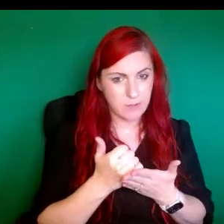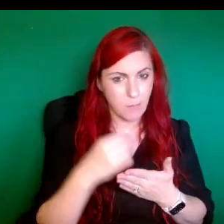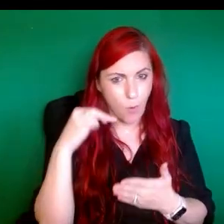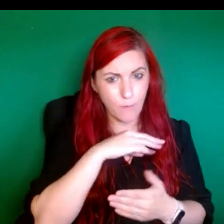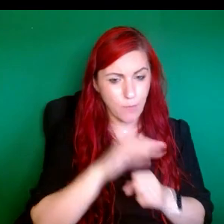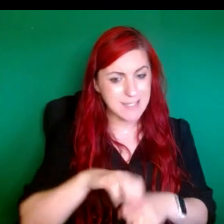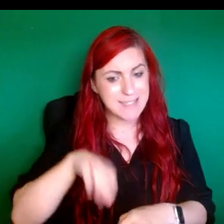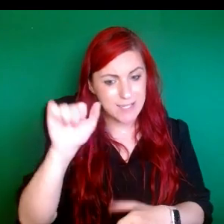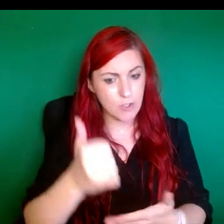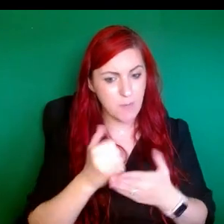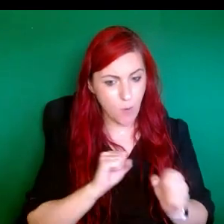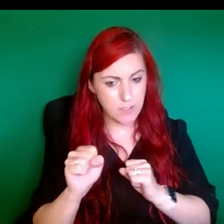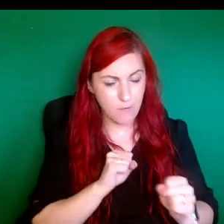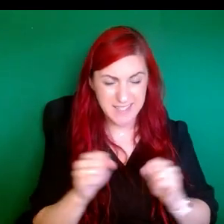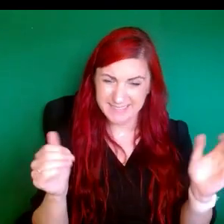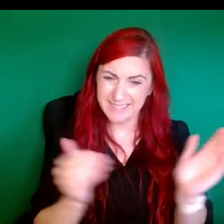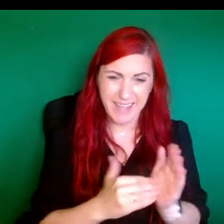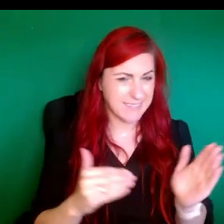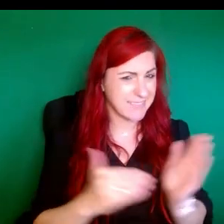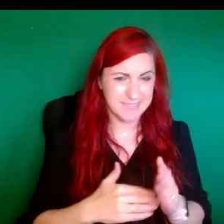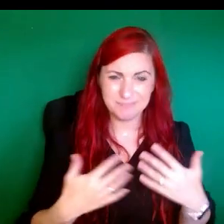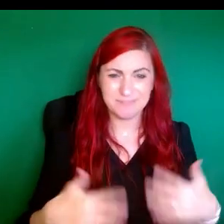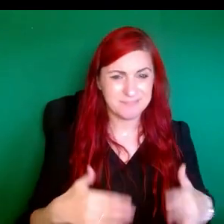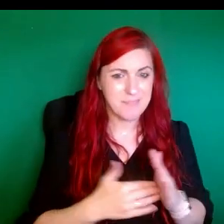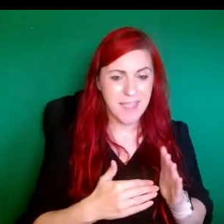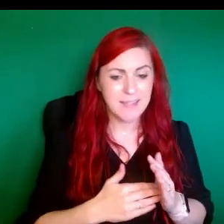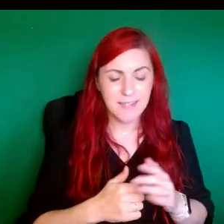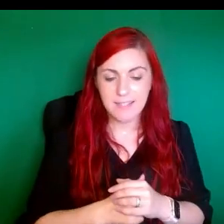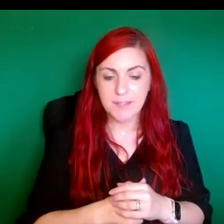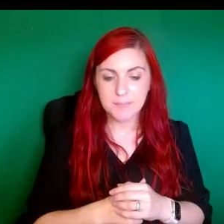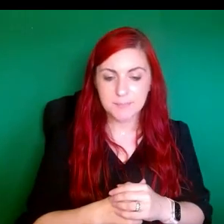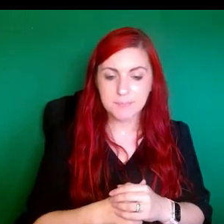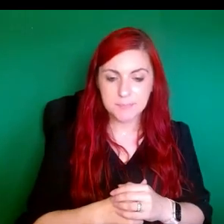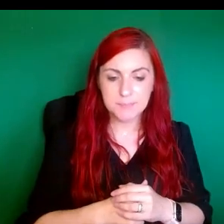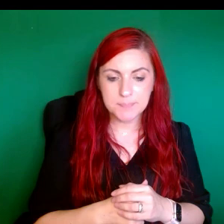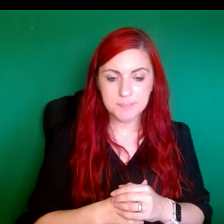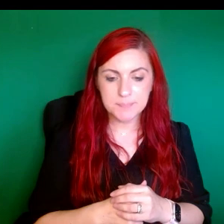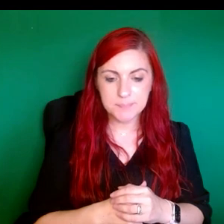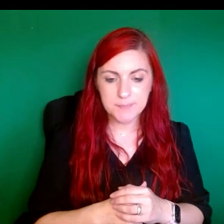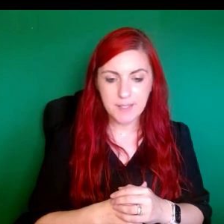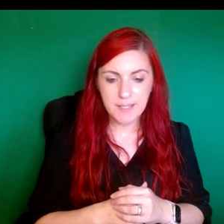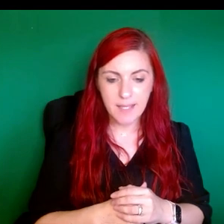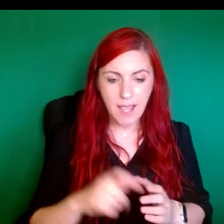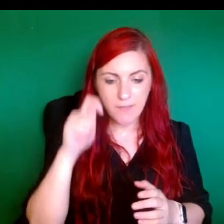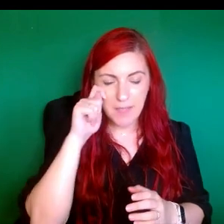Absolutely. I think above all the services in COPE Galway, our service